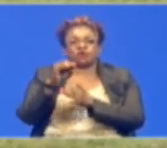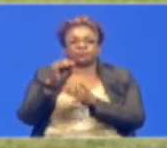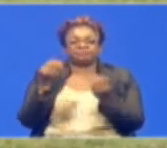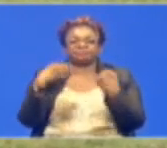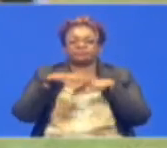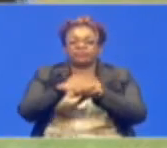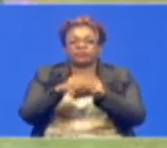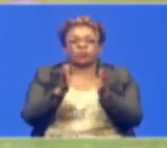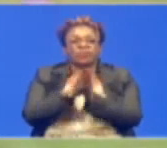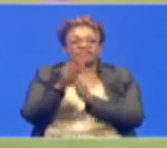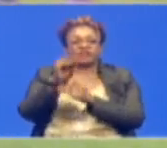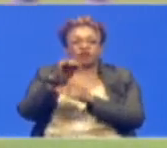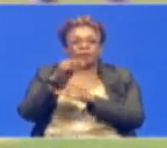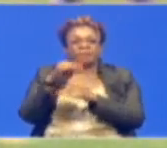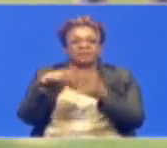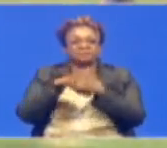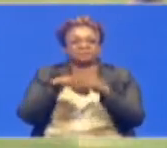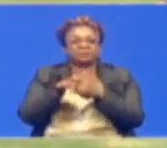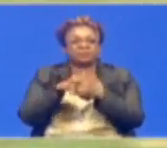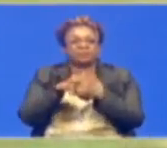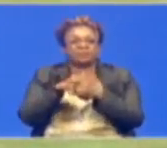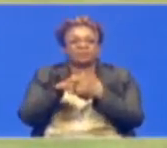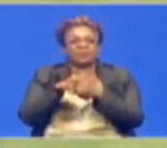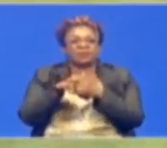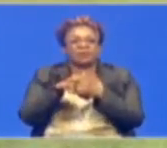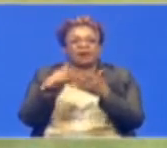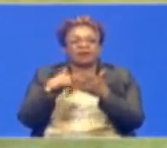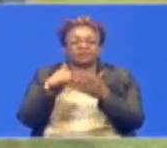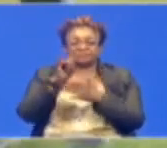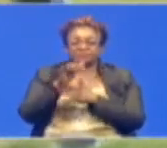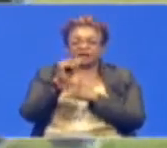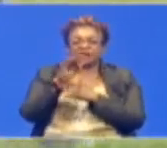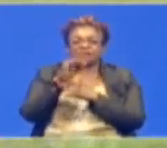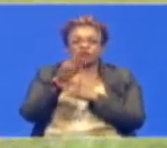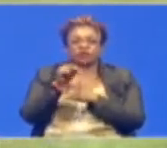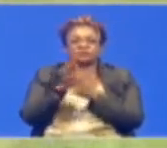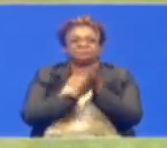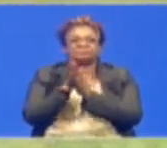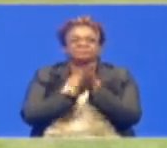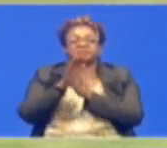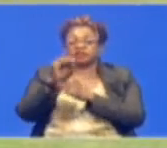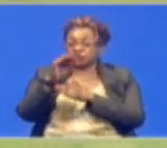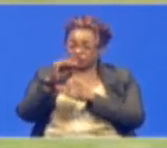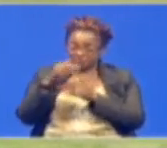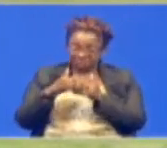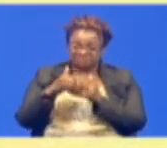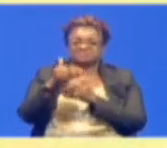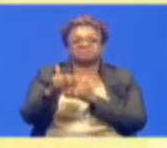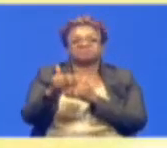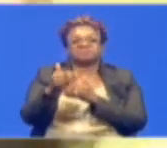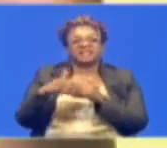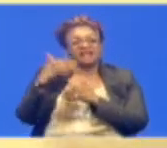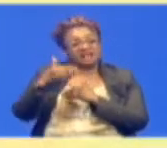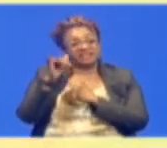with field of play. Despite the enormity of AFCON, the ambitious Cheriot is looking ahead. Maybe after